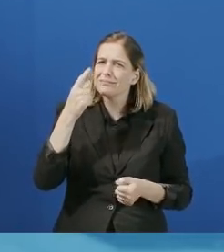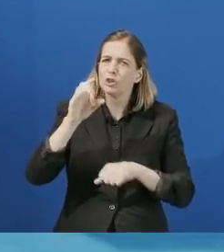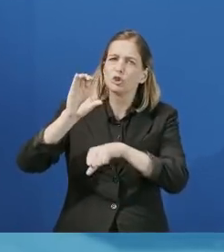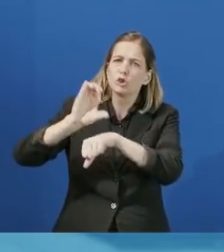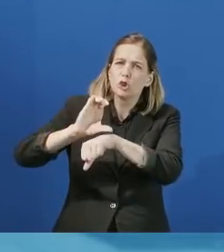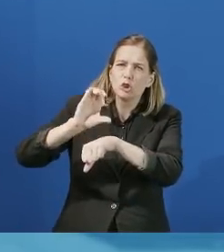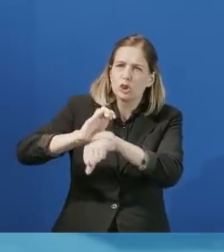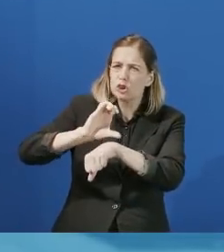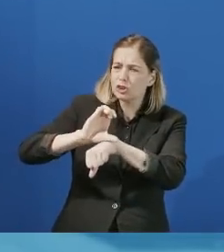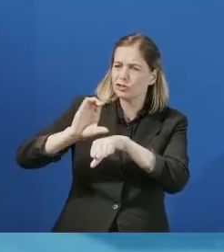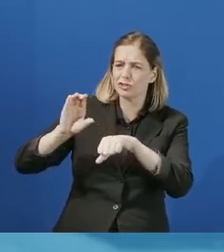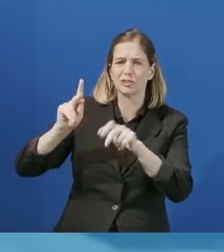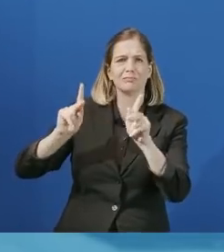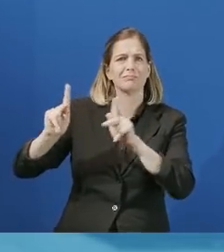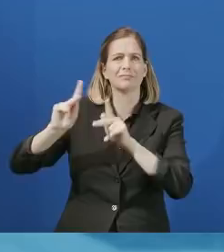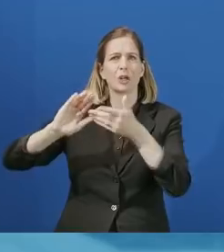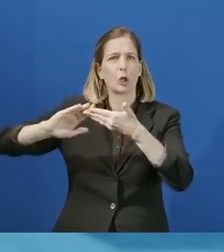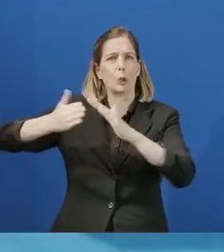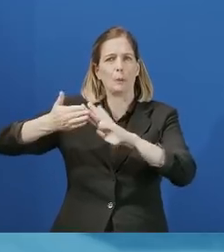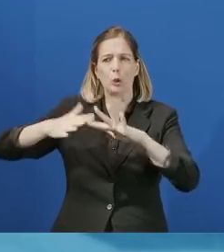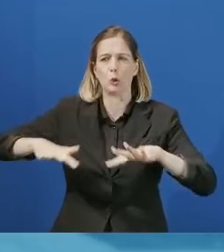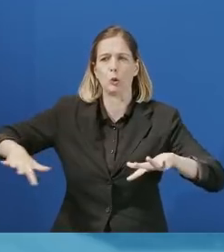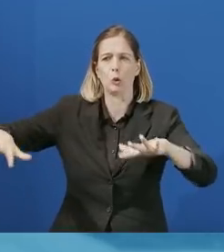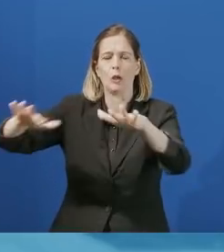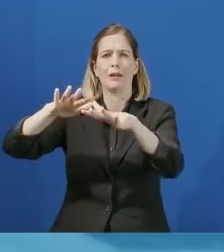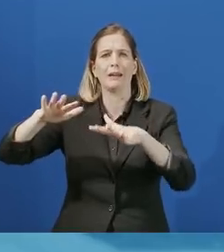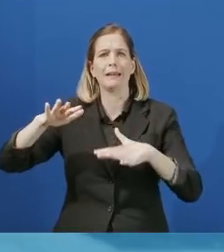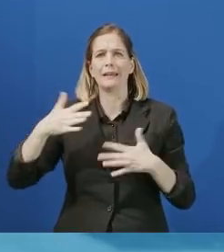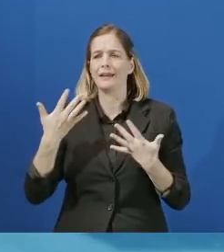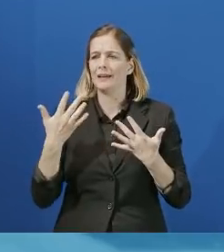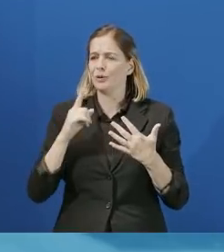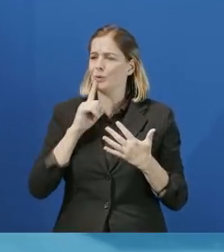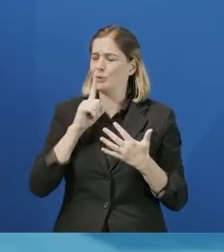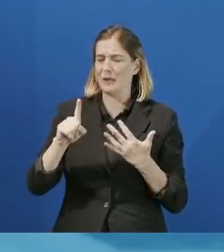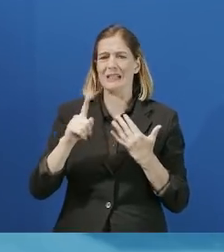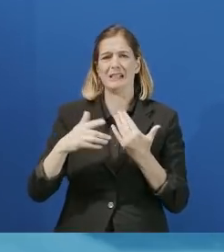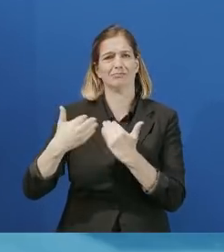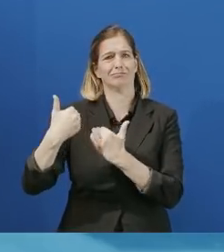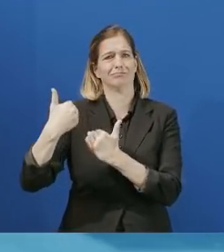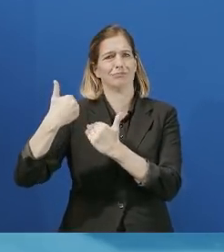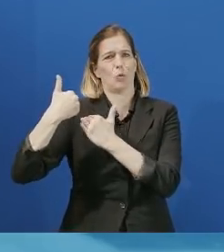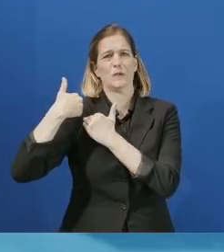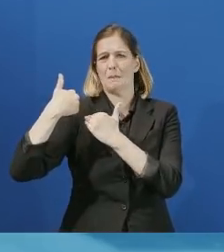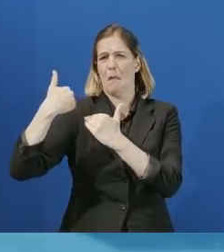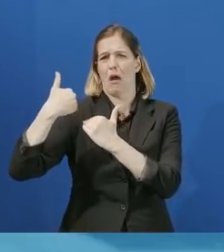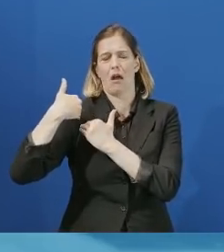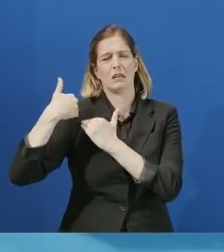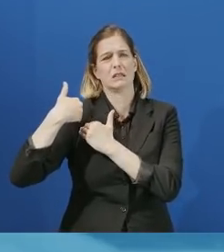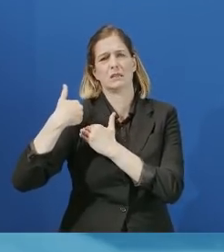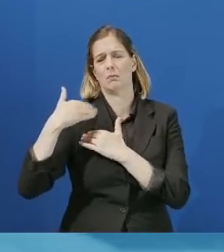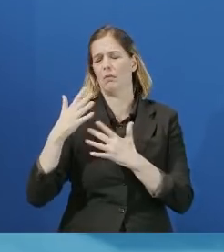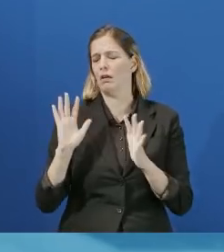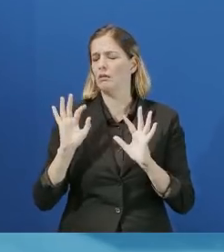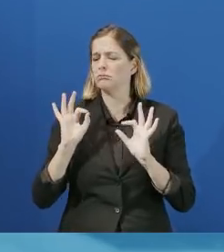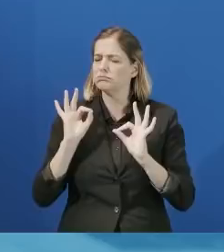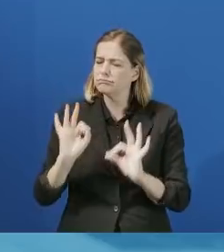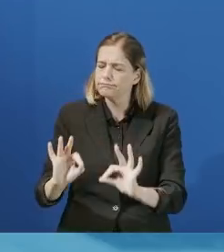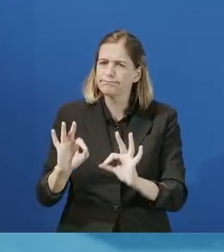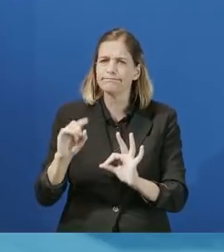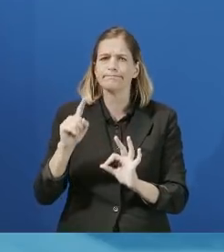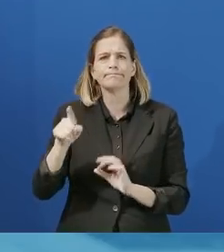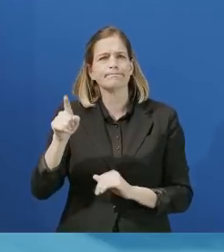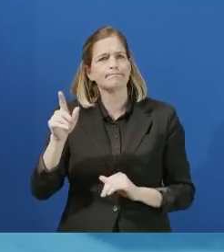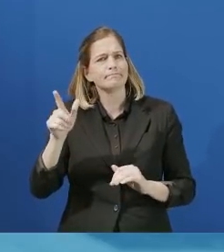been incredibly responsible through this. There's been guidance that's been given out from the